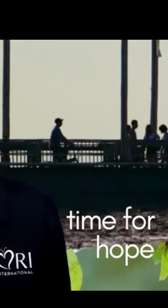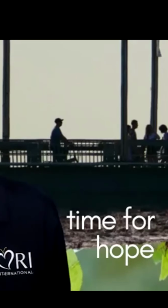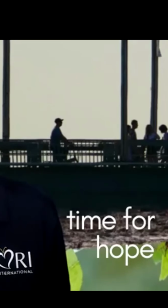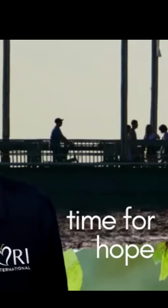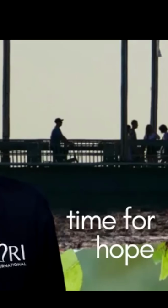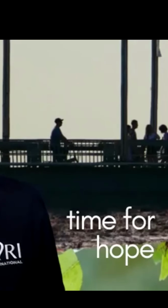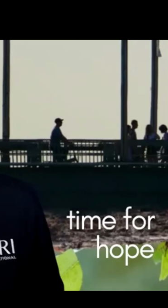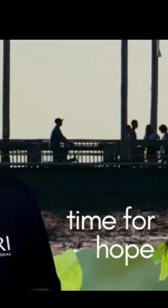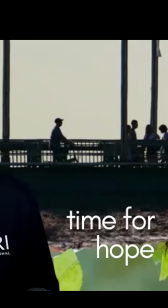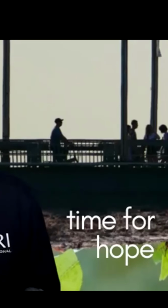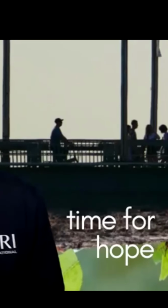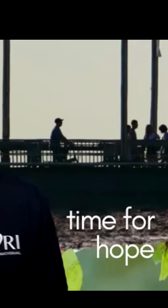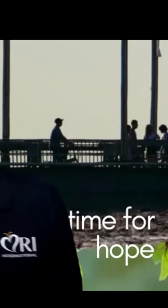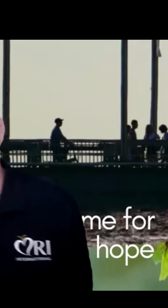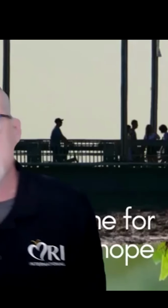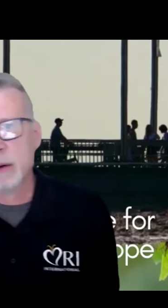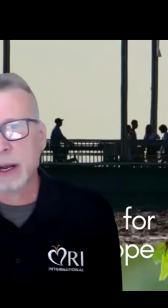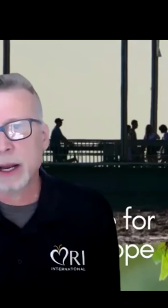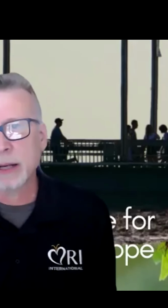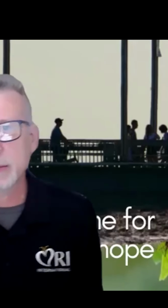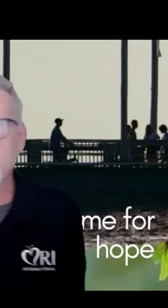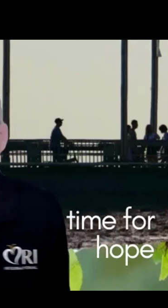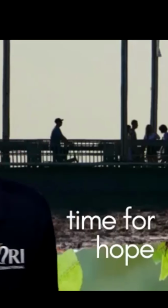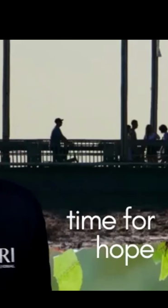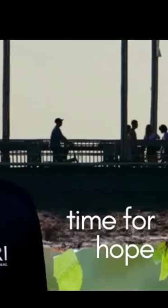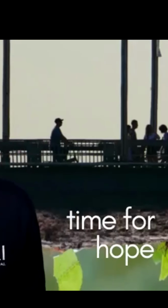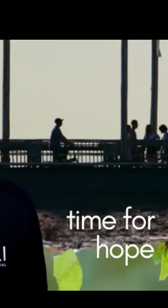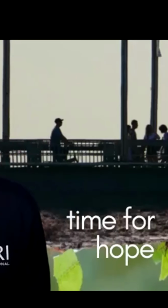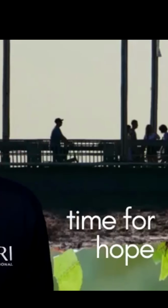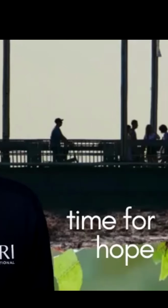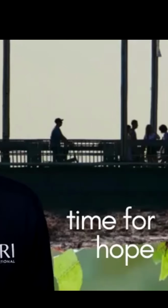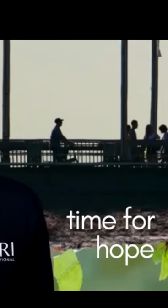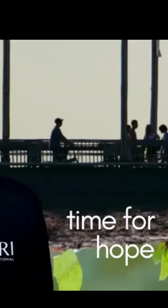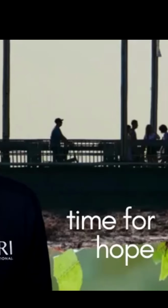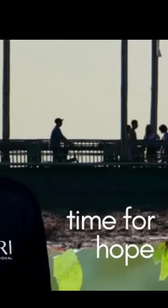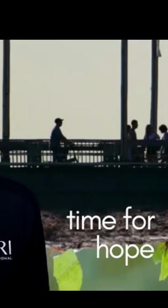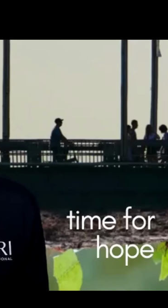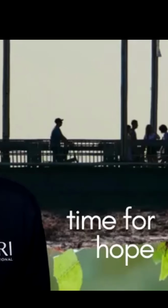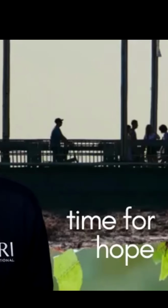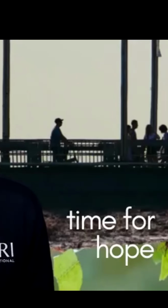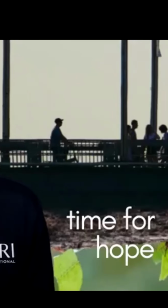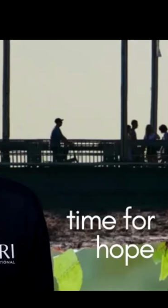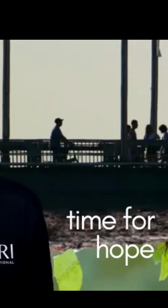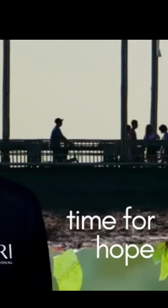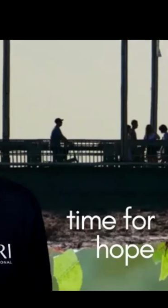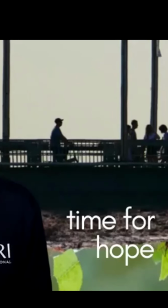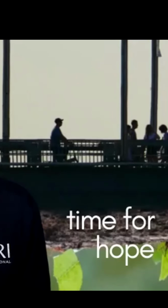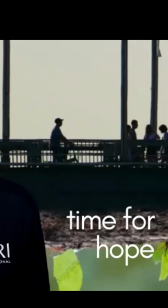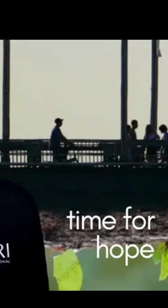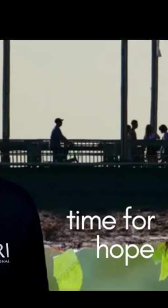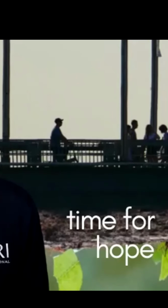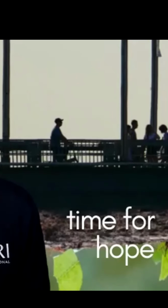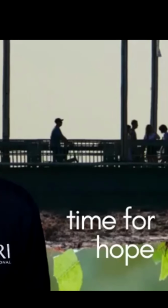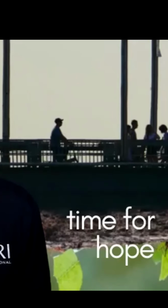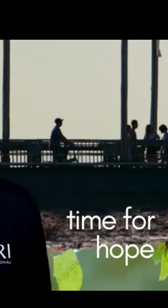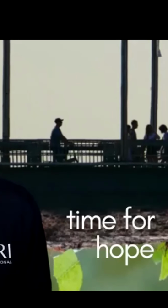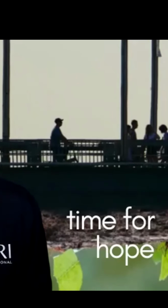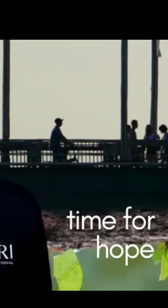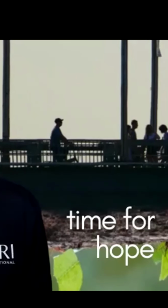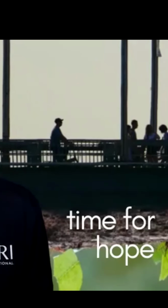experience expertise. It also supports enhanced engagement. One of the significant challenges is